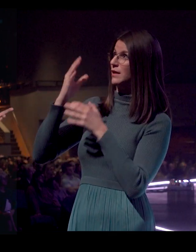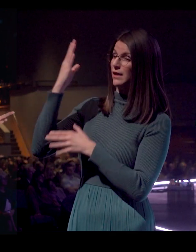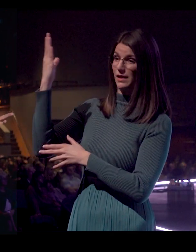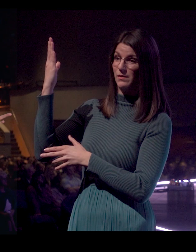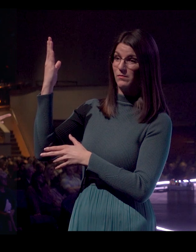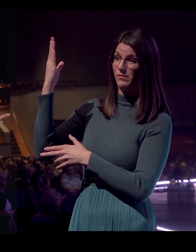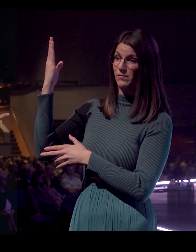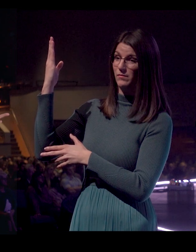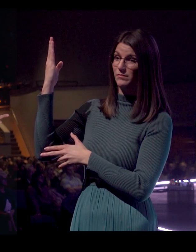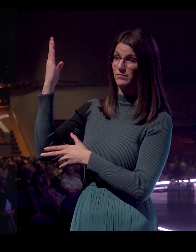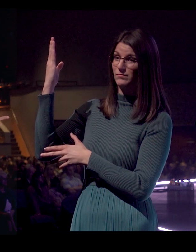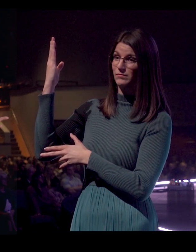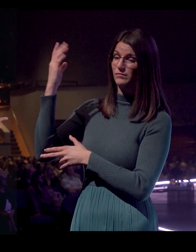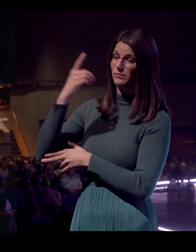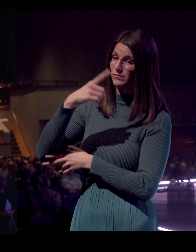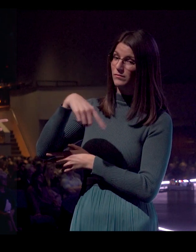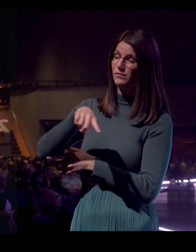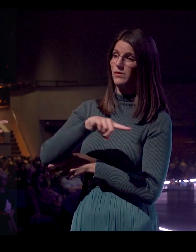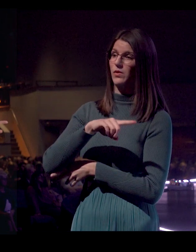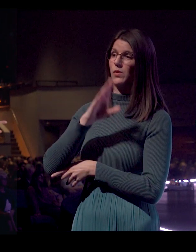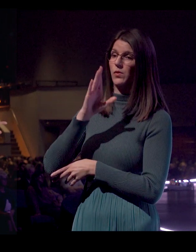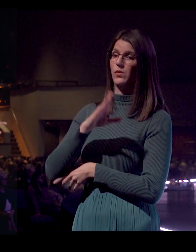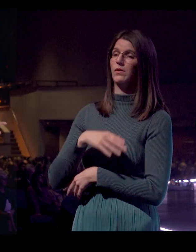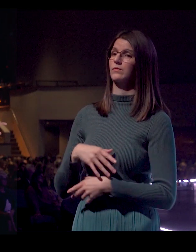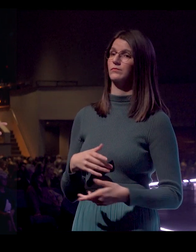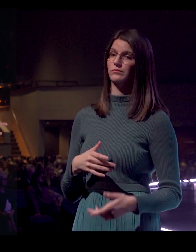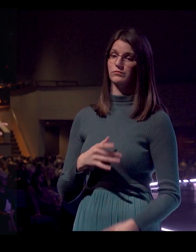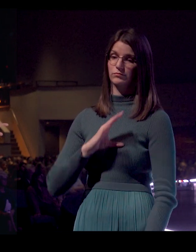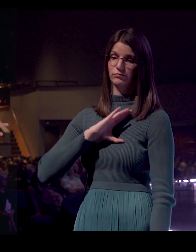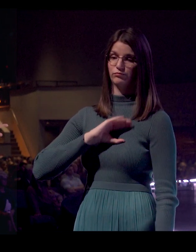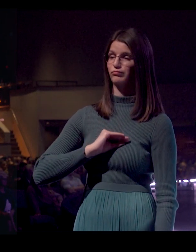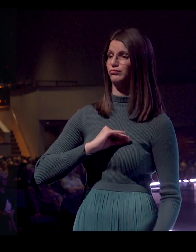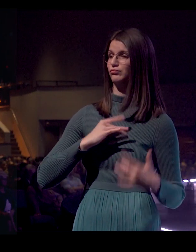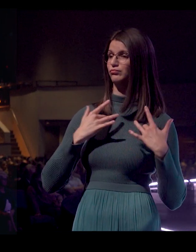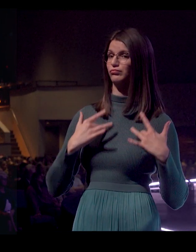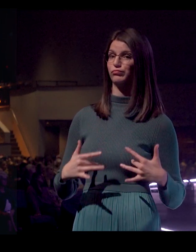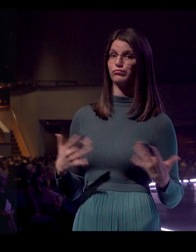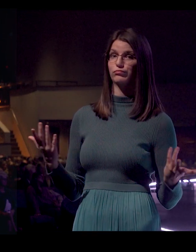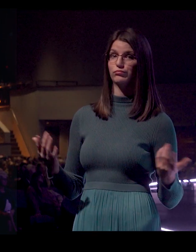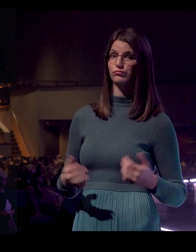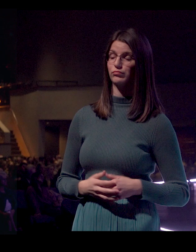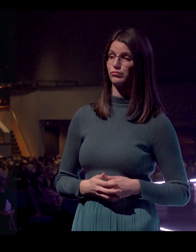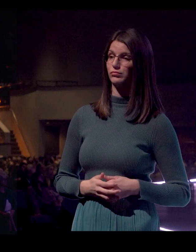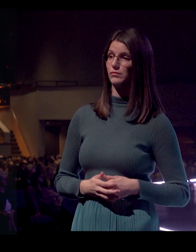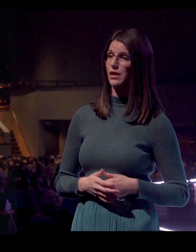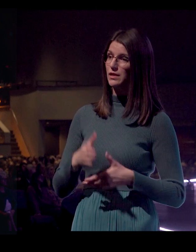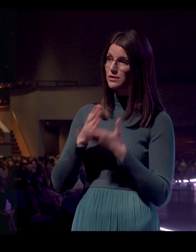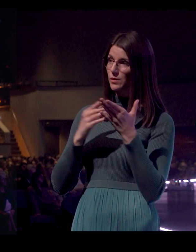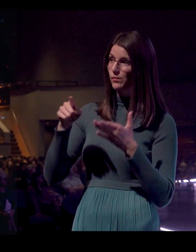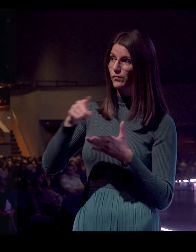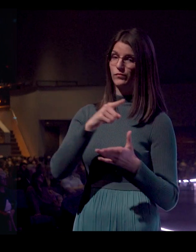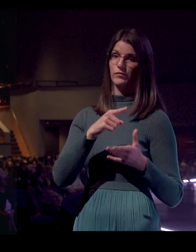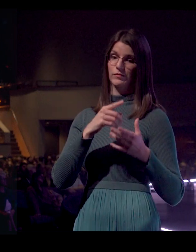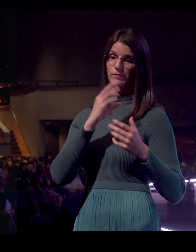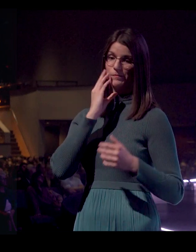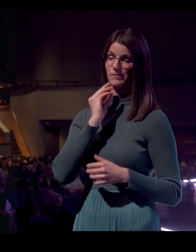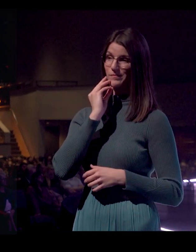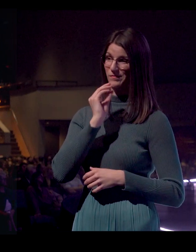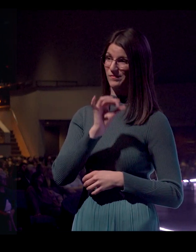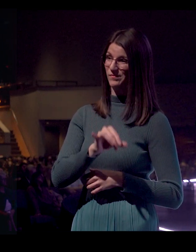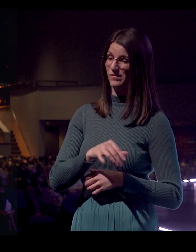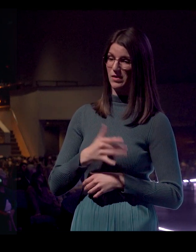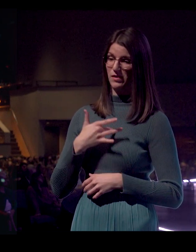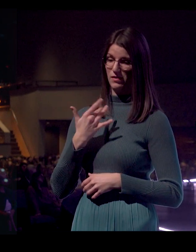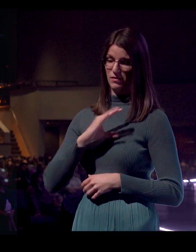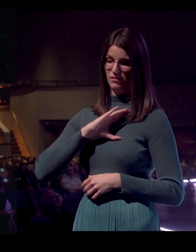empty. And that's where some of you are today. You feel empty and you wonder why. It's because